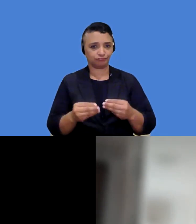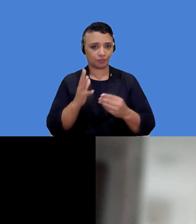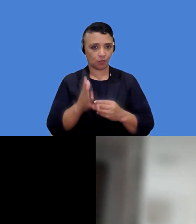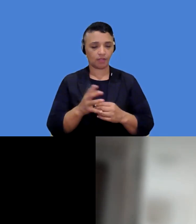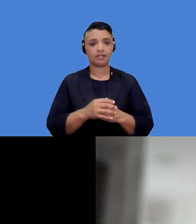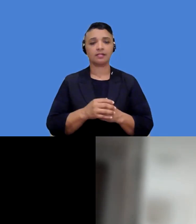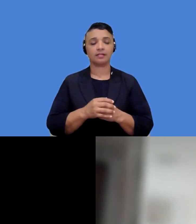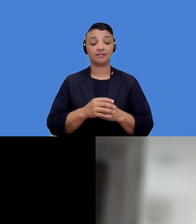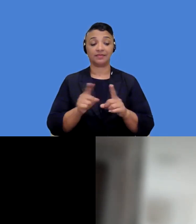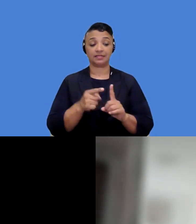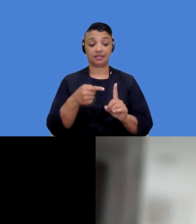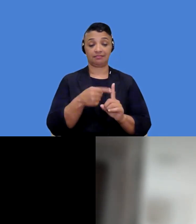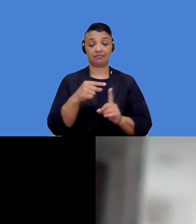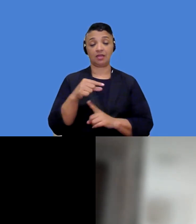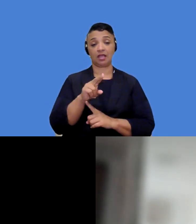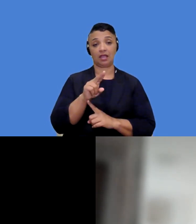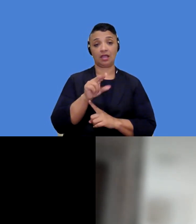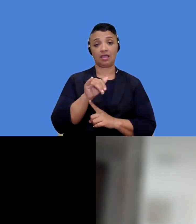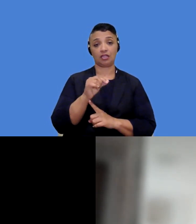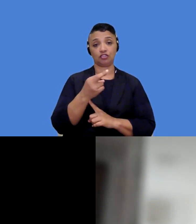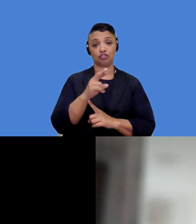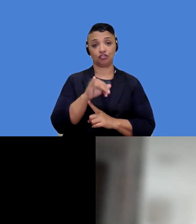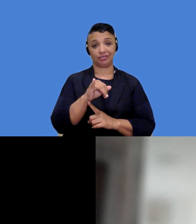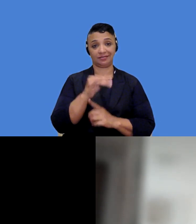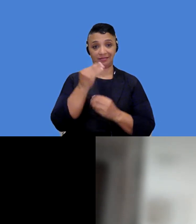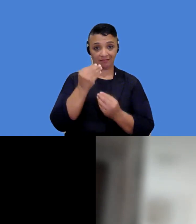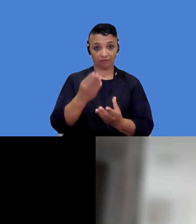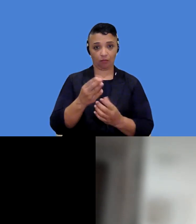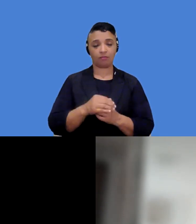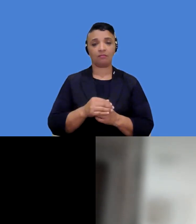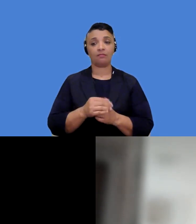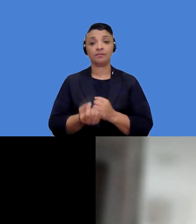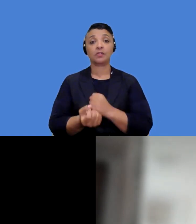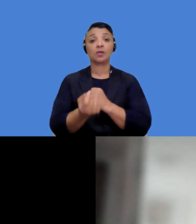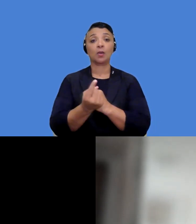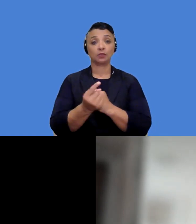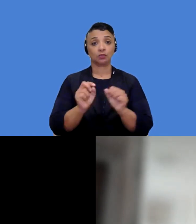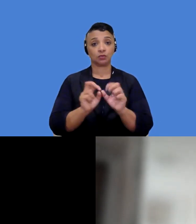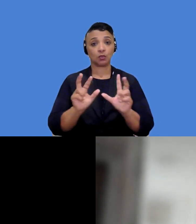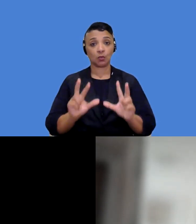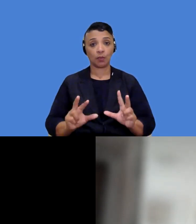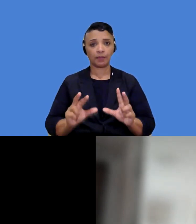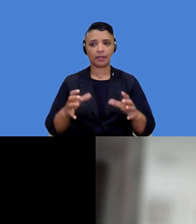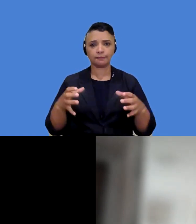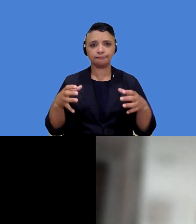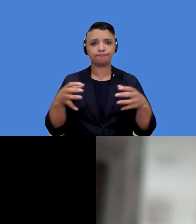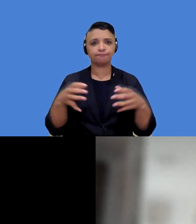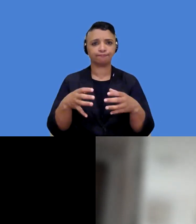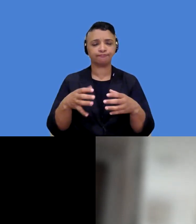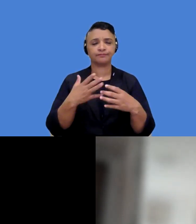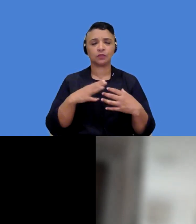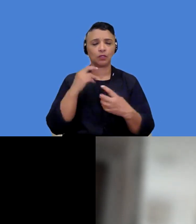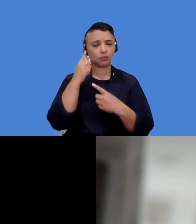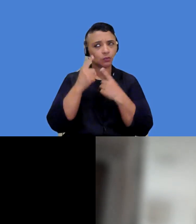we really want to use these opportunities to reflect on the level